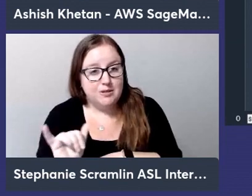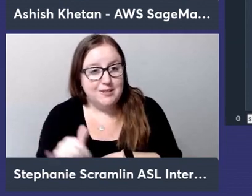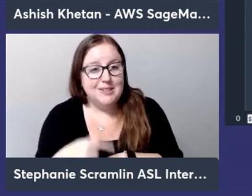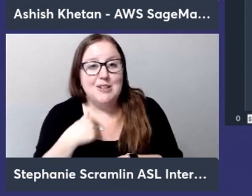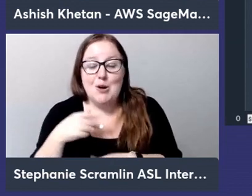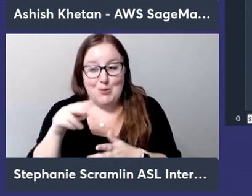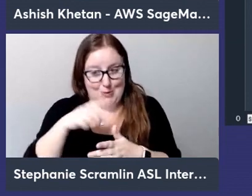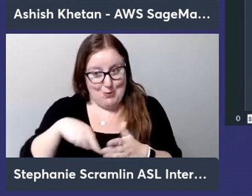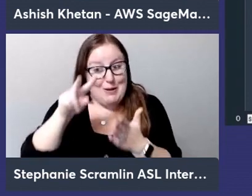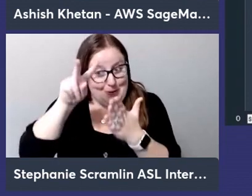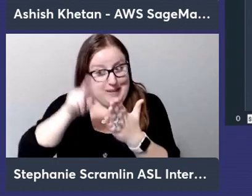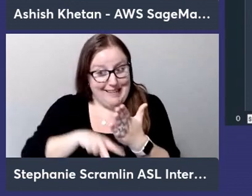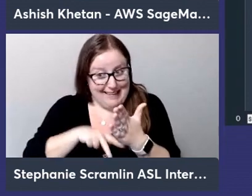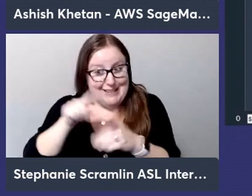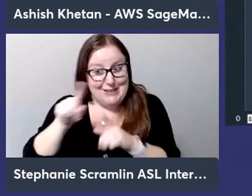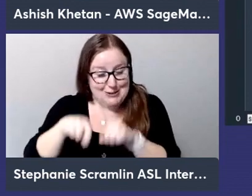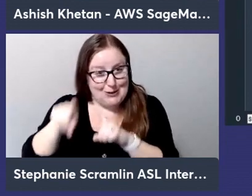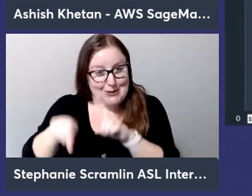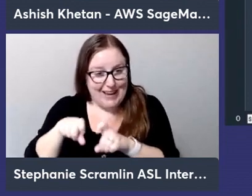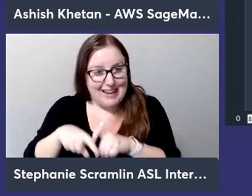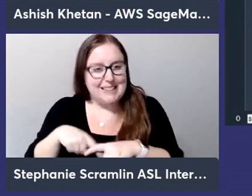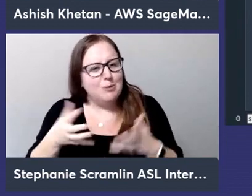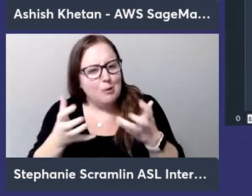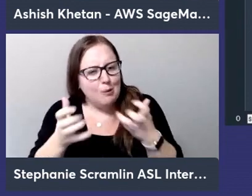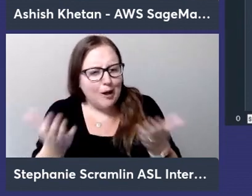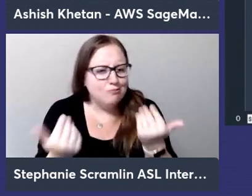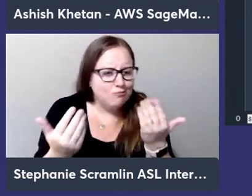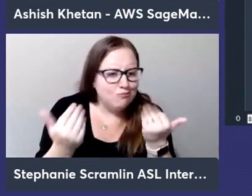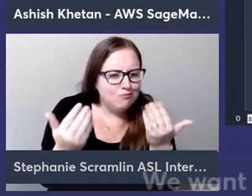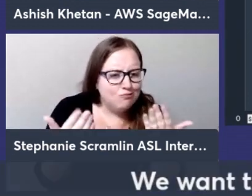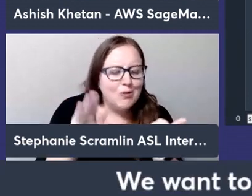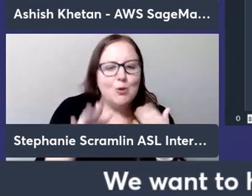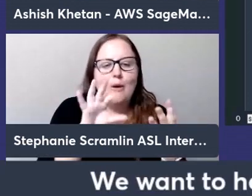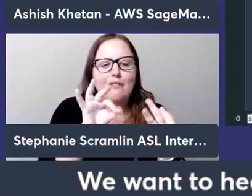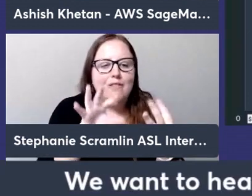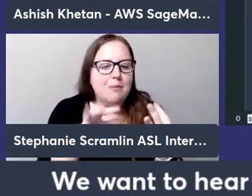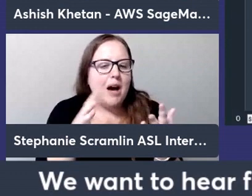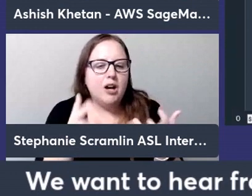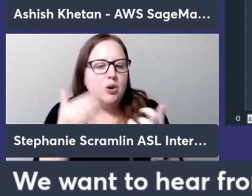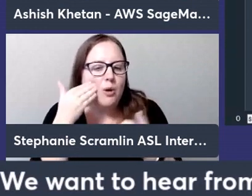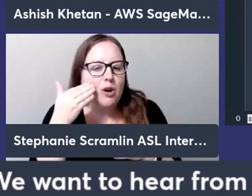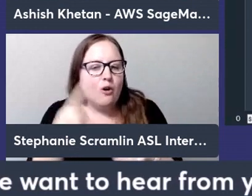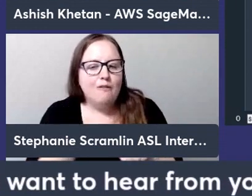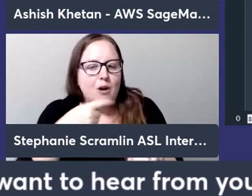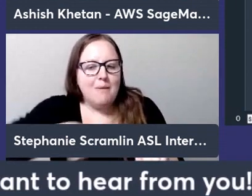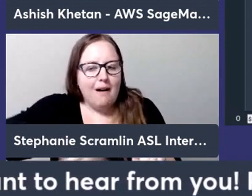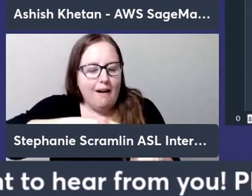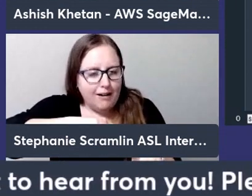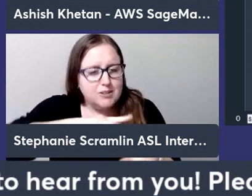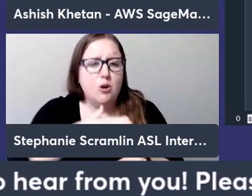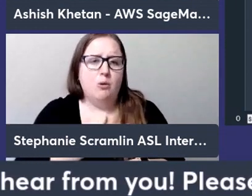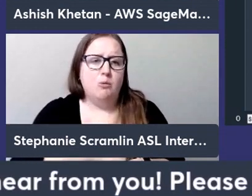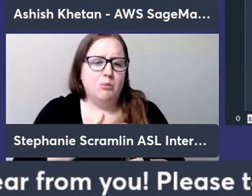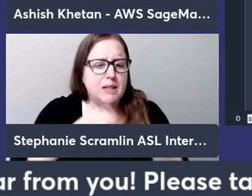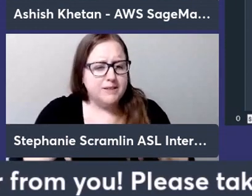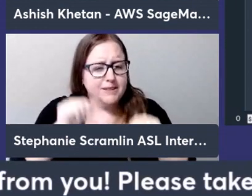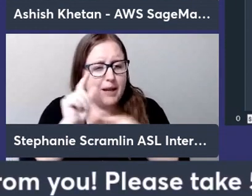them, and we definitely want to hear your feedback. What are some things that you want to hear from us on? So